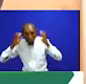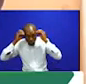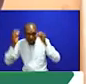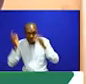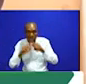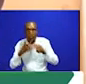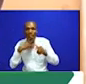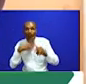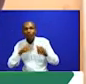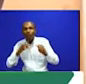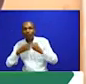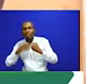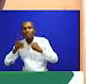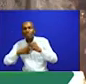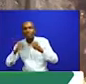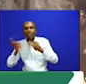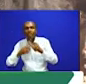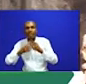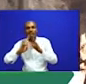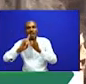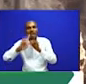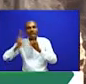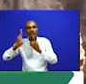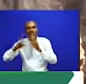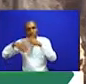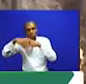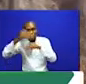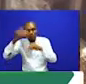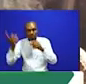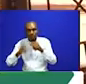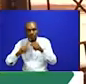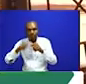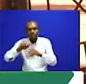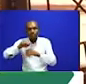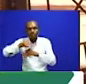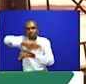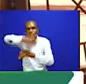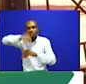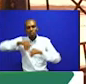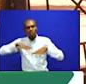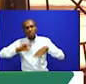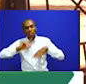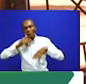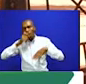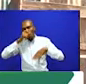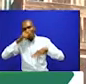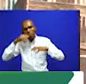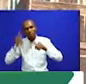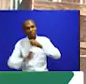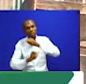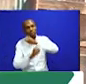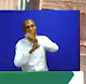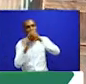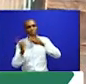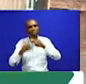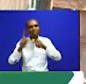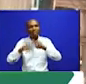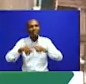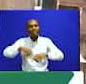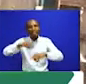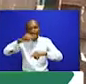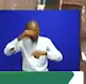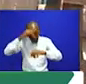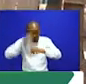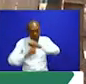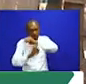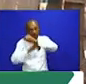486 wakaenda direct entry Na sababa ntubali nukugania okuya, nesele kari gosira chisukuru, ilinde